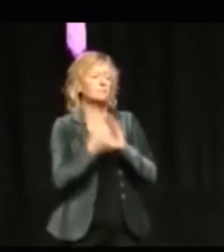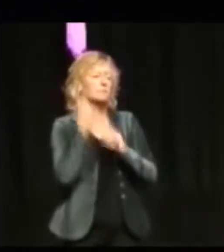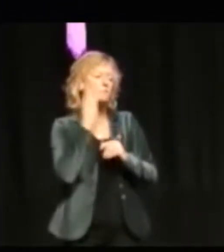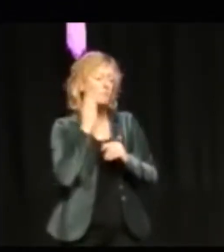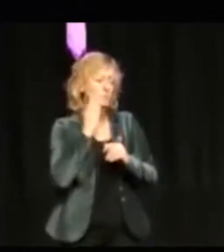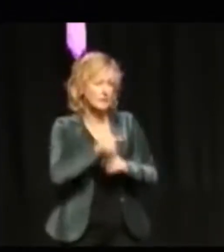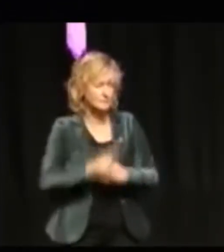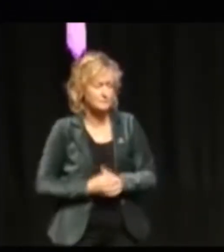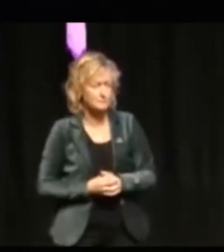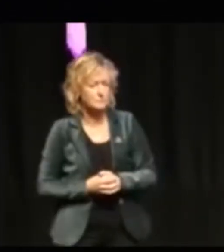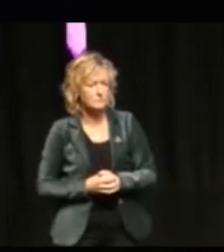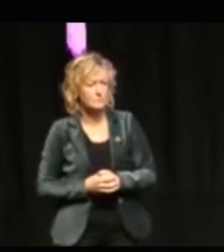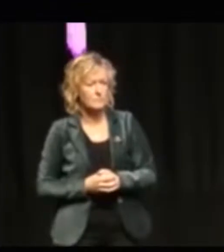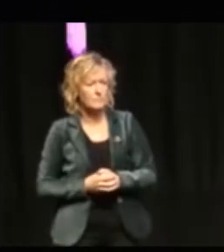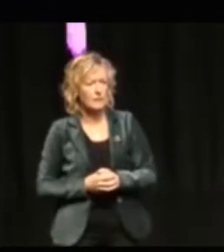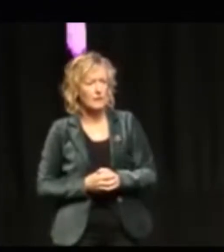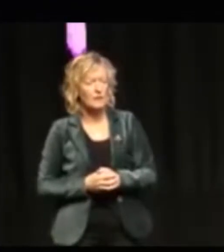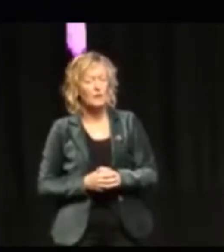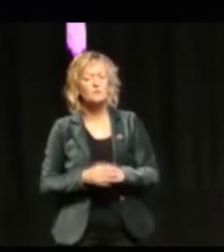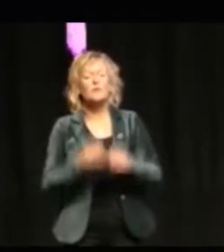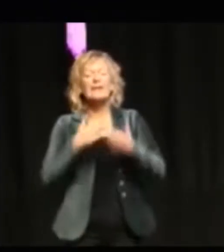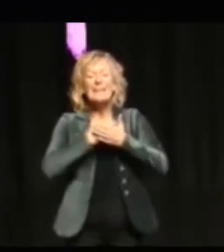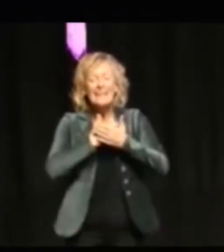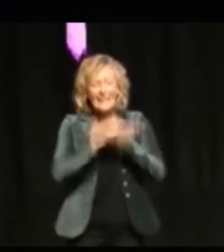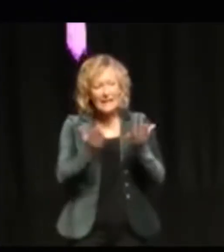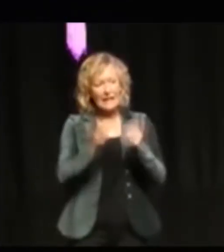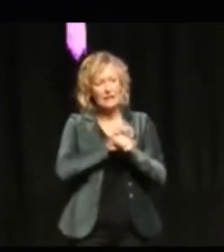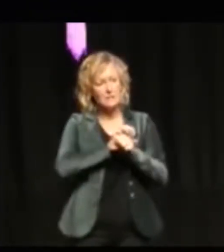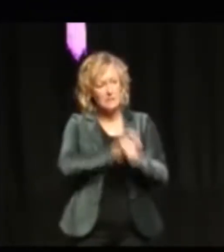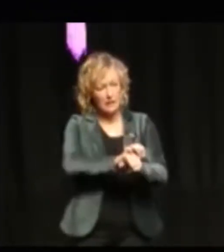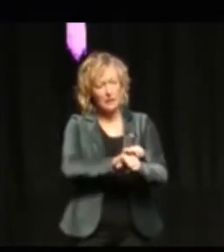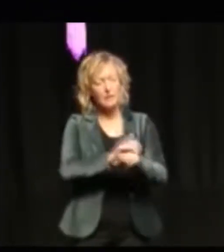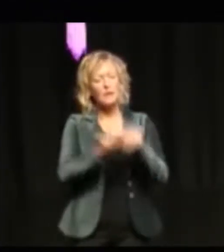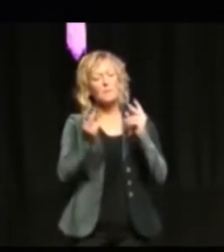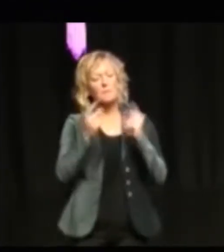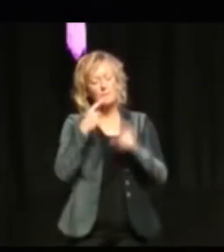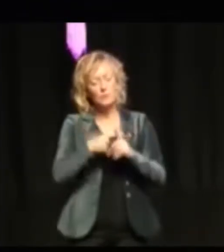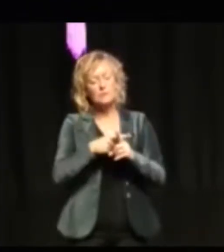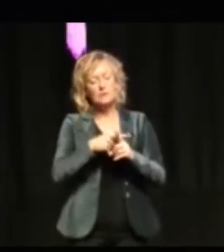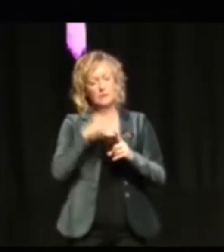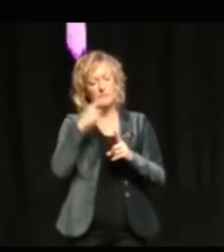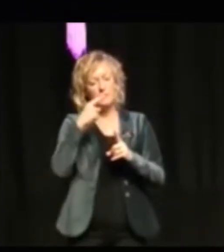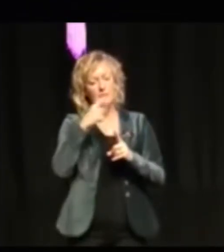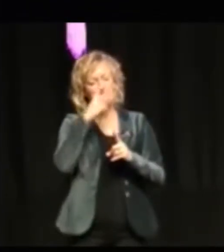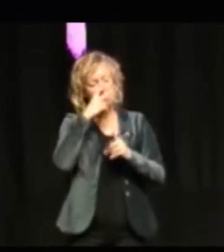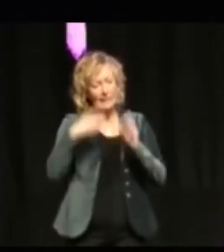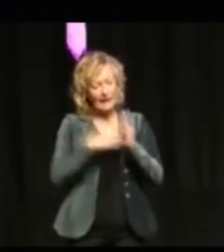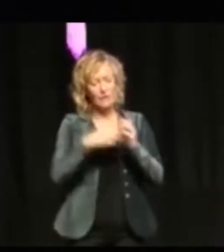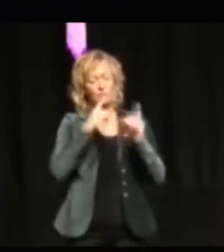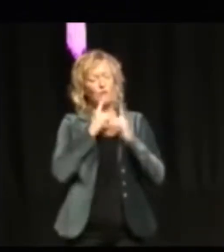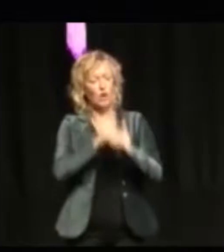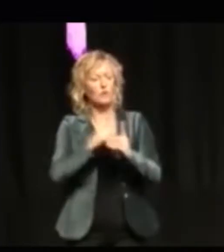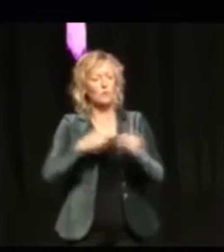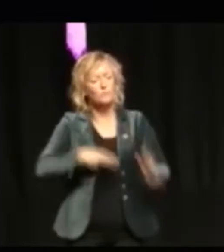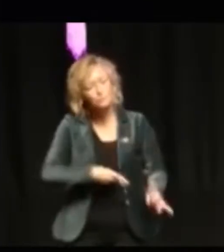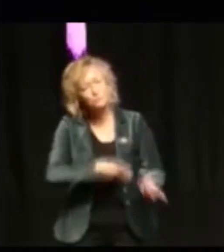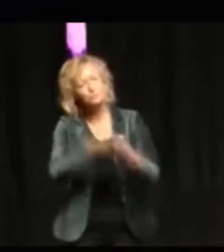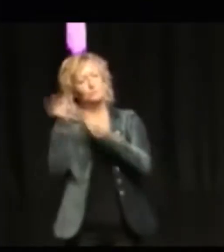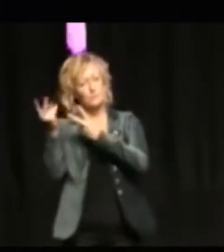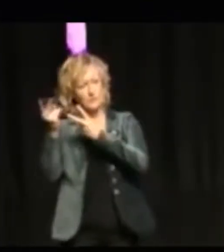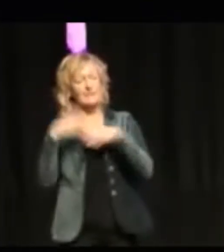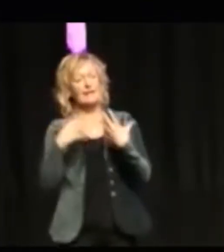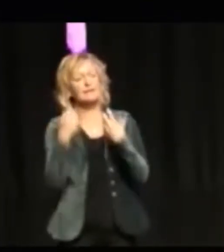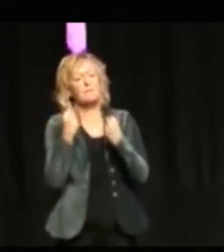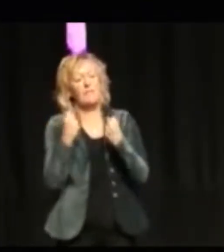it helps. So non-discrimination and attention to who might be left out, first and most major cross-cutting human